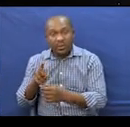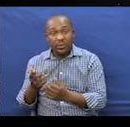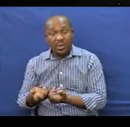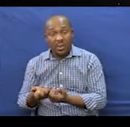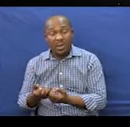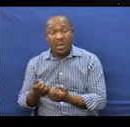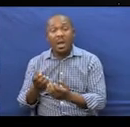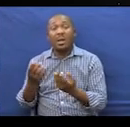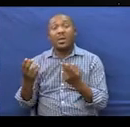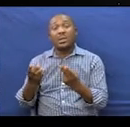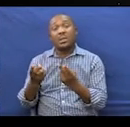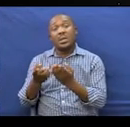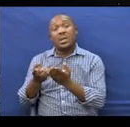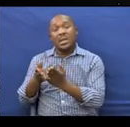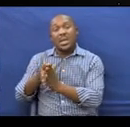source?